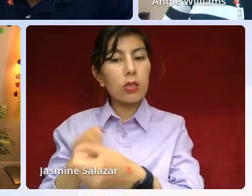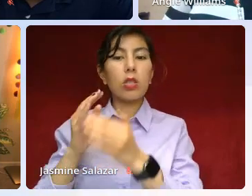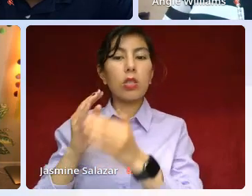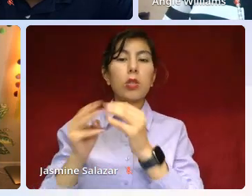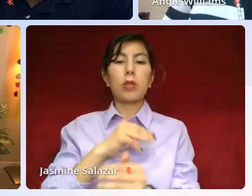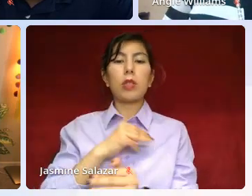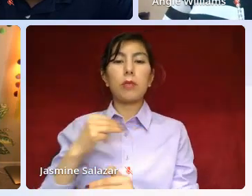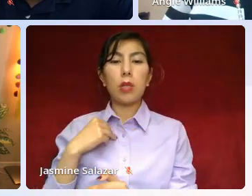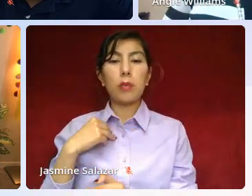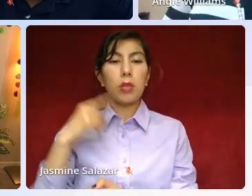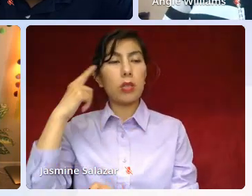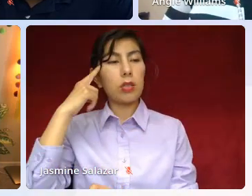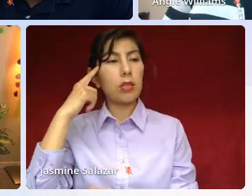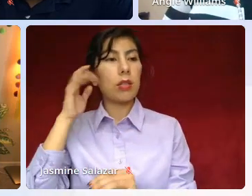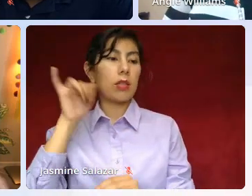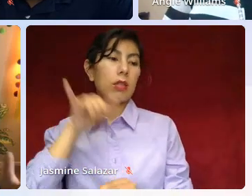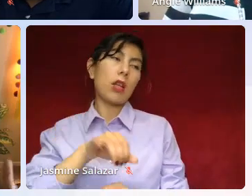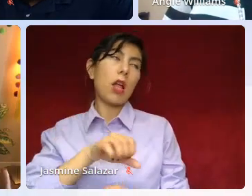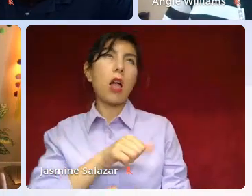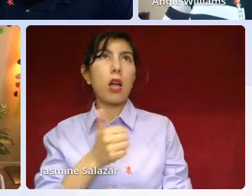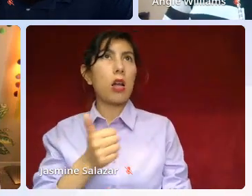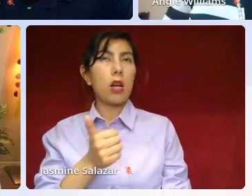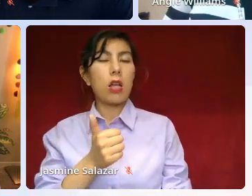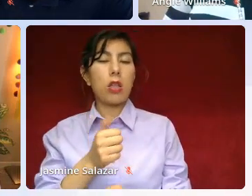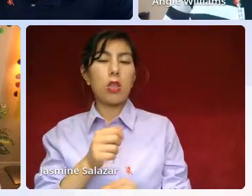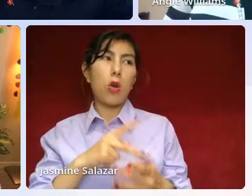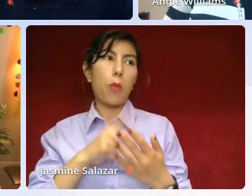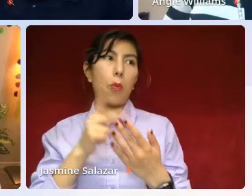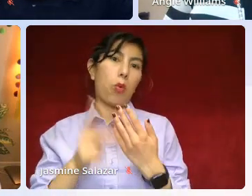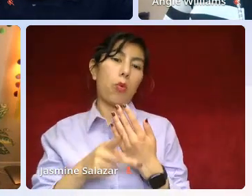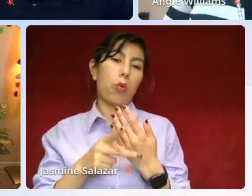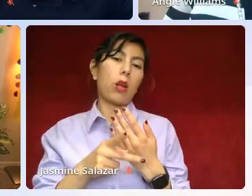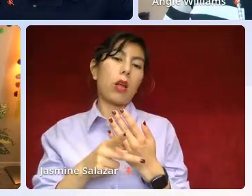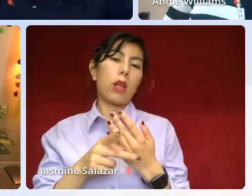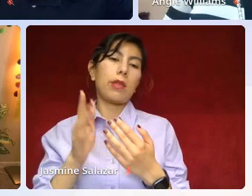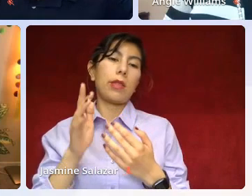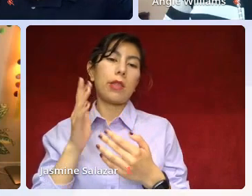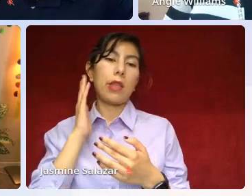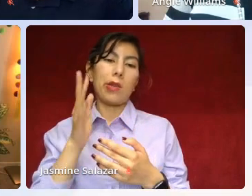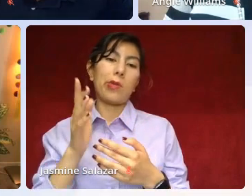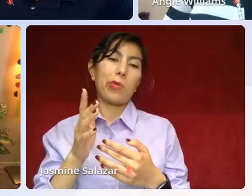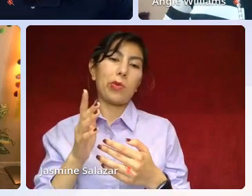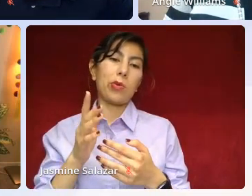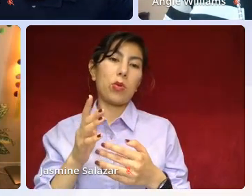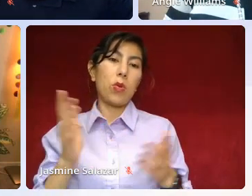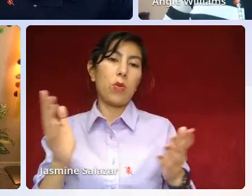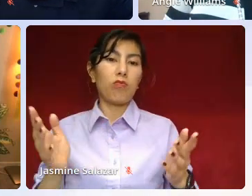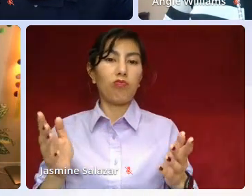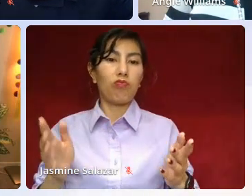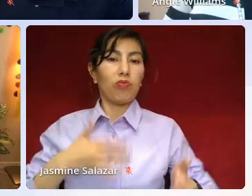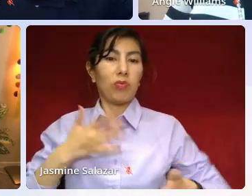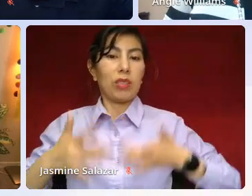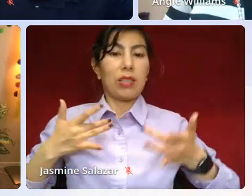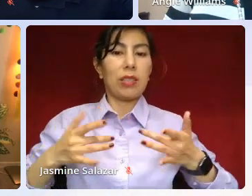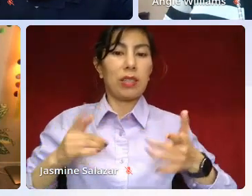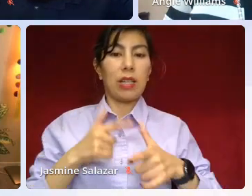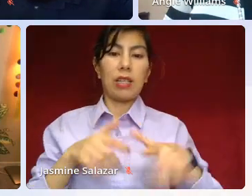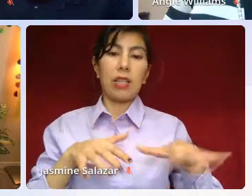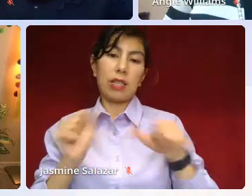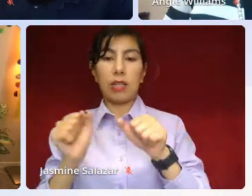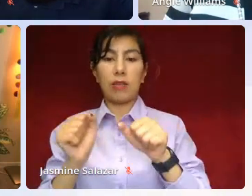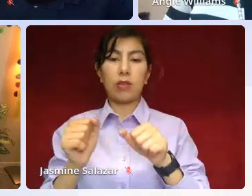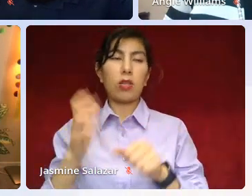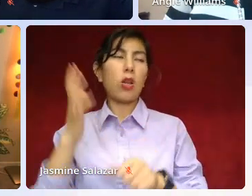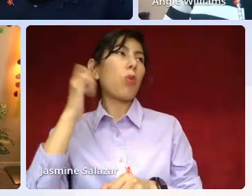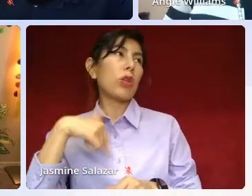saw this was another program that's gonna hype us all up and then go away. Like, why should